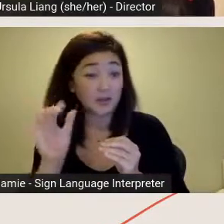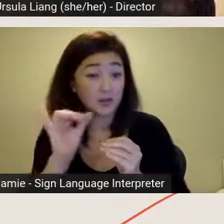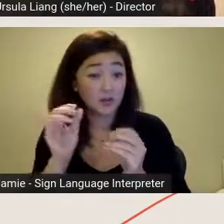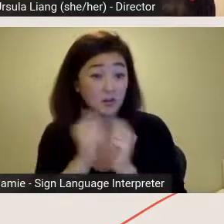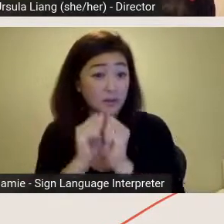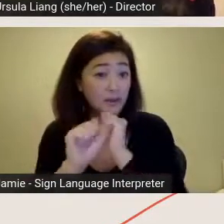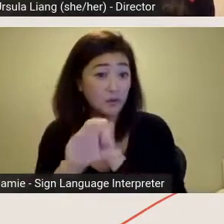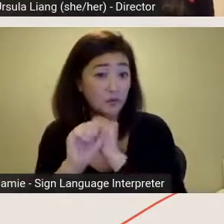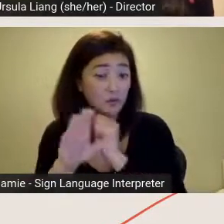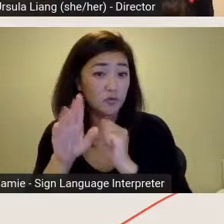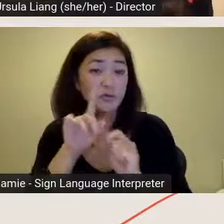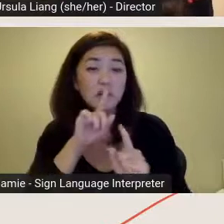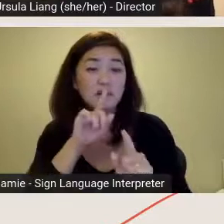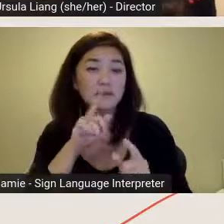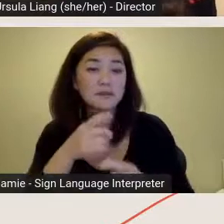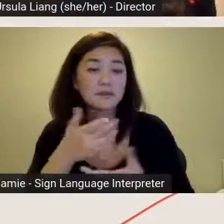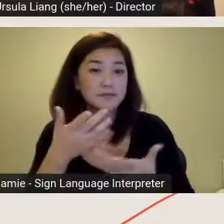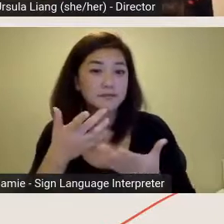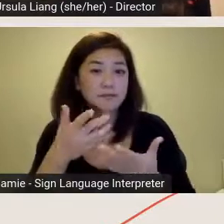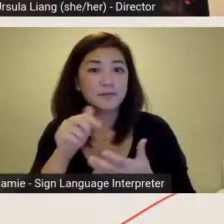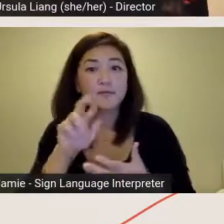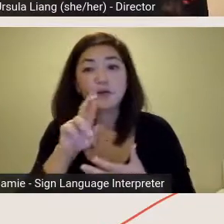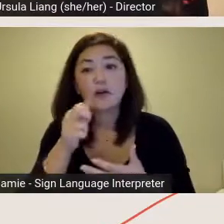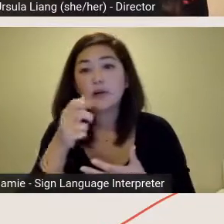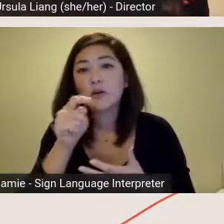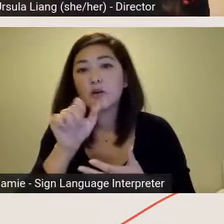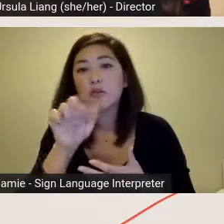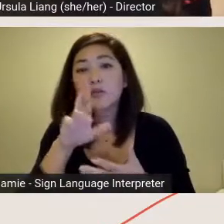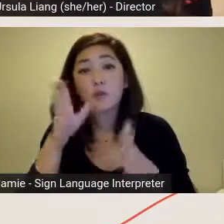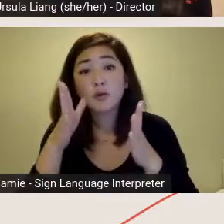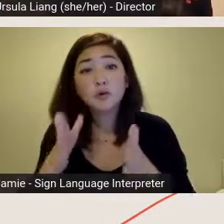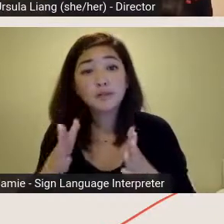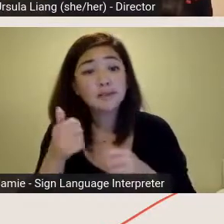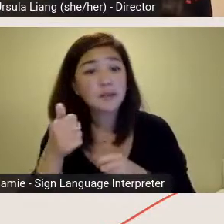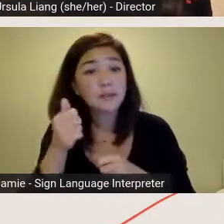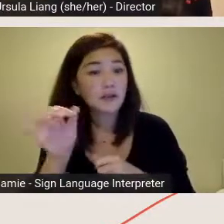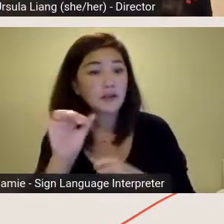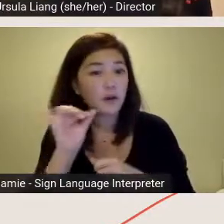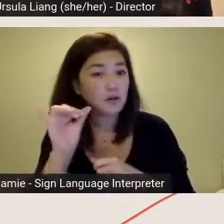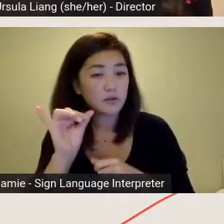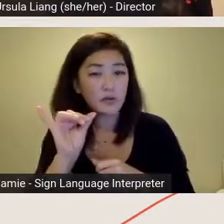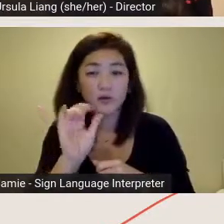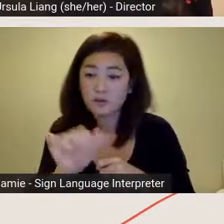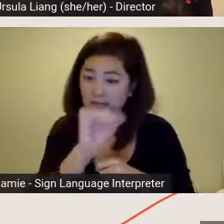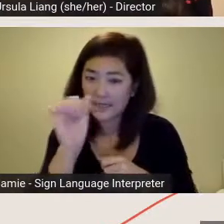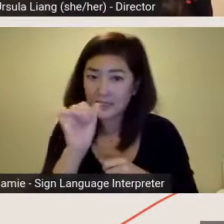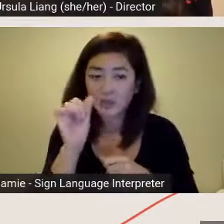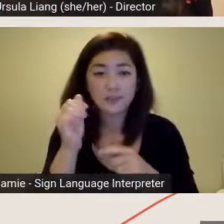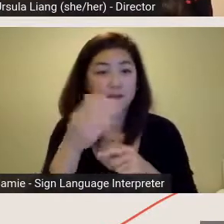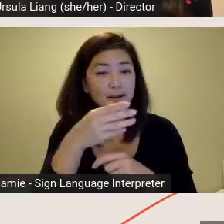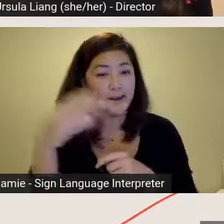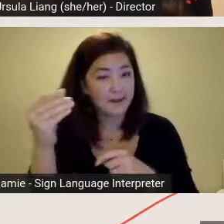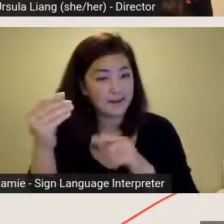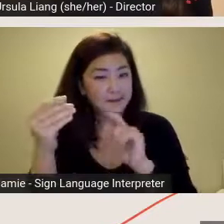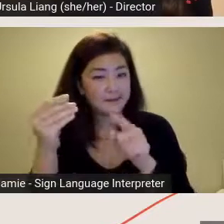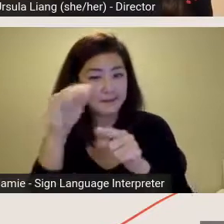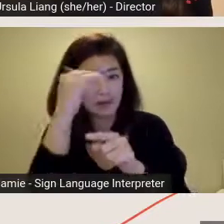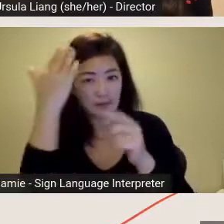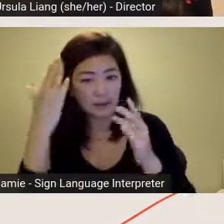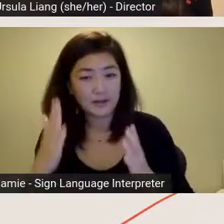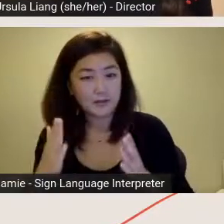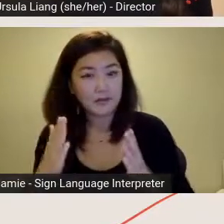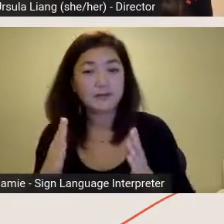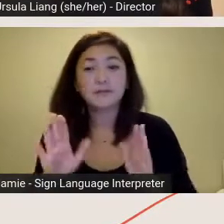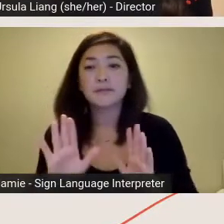actually that's actually important for this film, because it allows the conversation to happen almost totally inside the